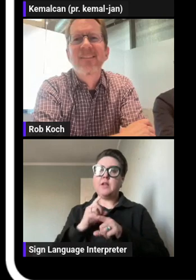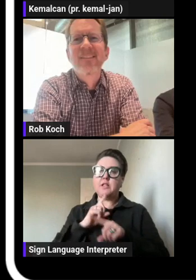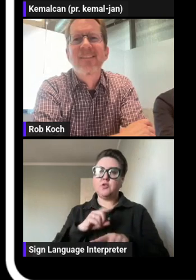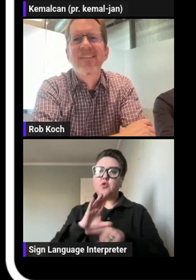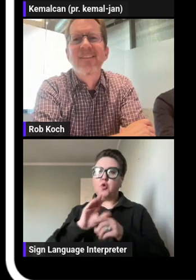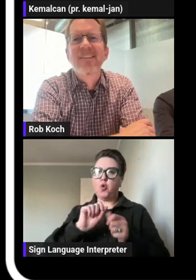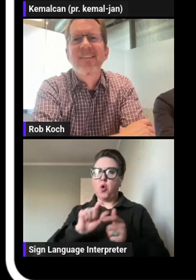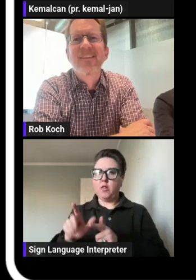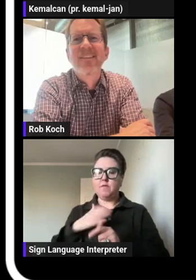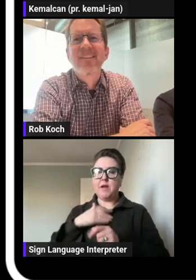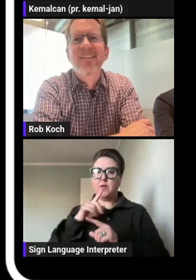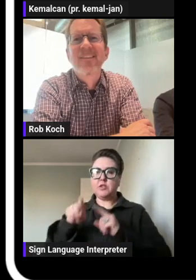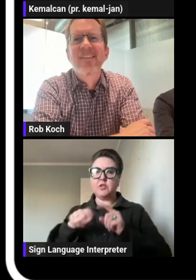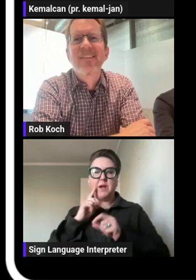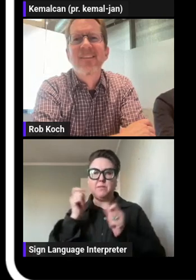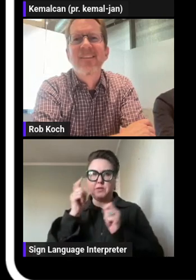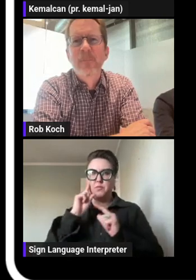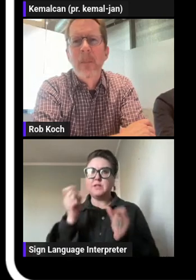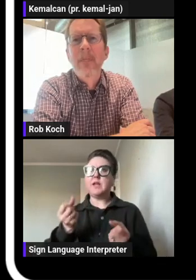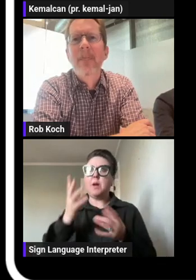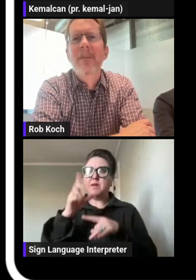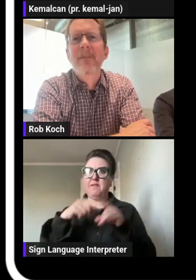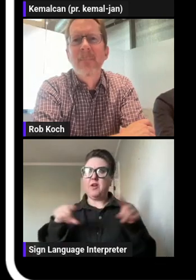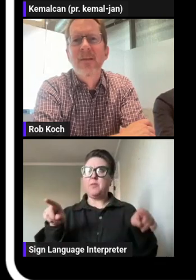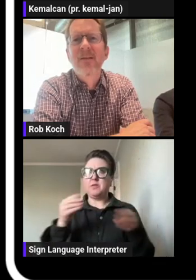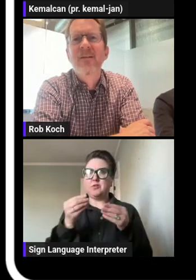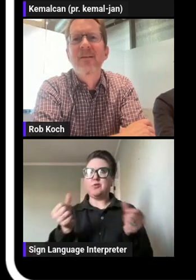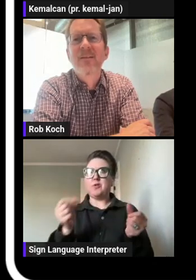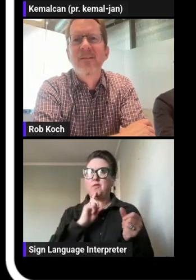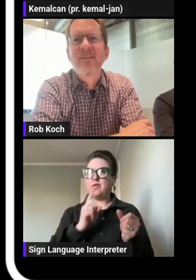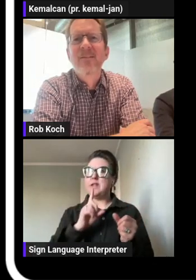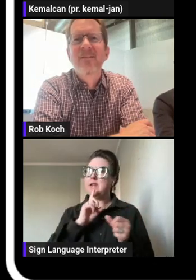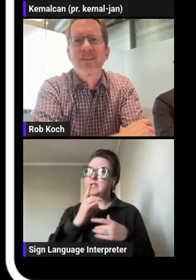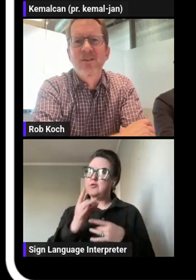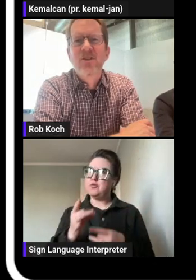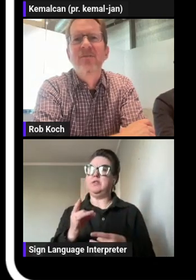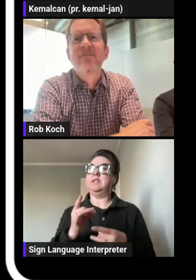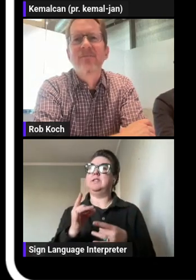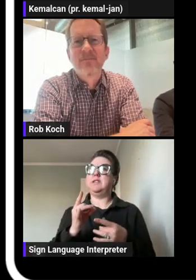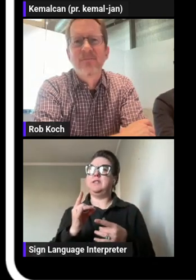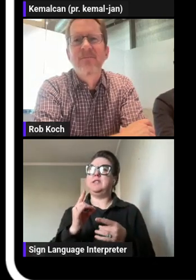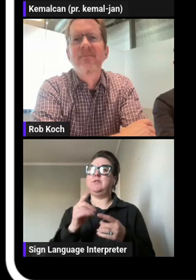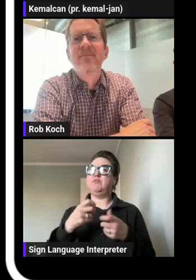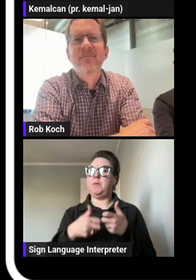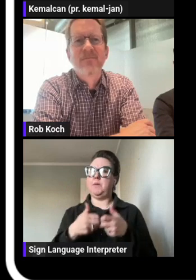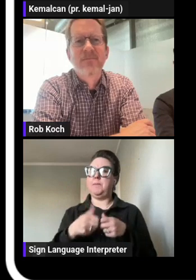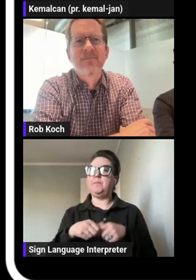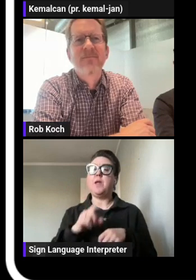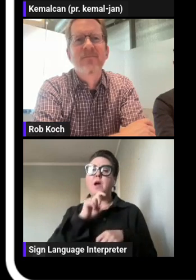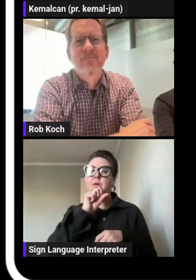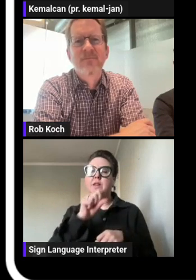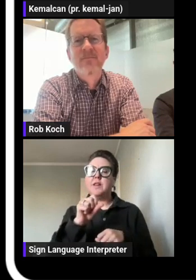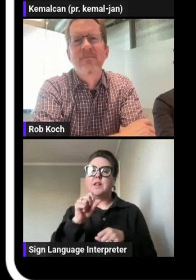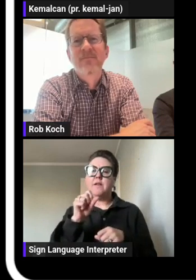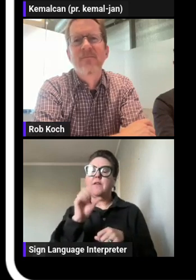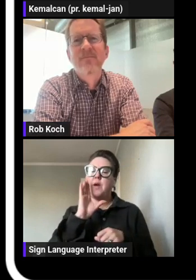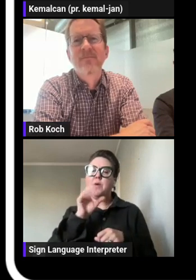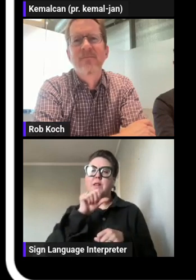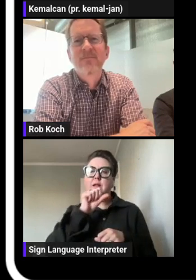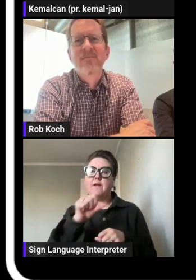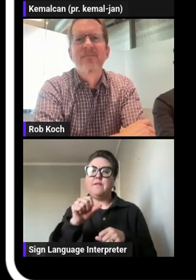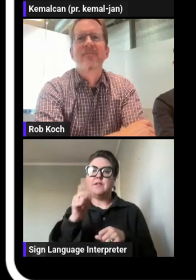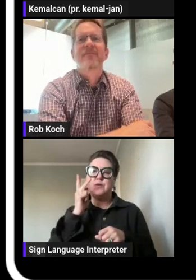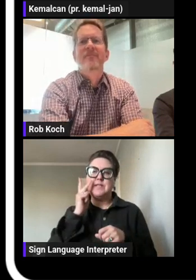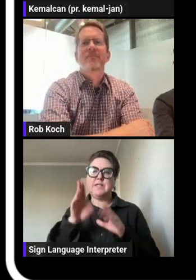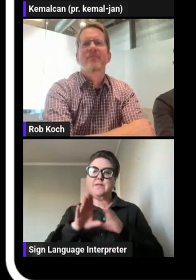surprised and like how many variables there are to solve, and it makes it a very interesting problem. I'd love to see this develop